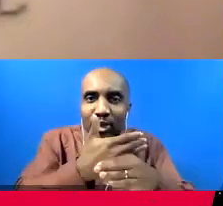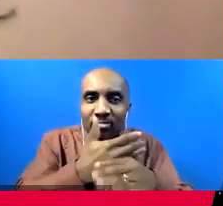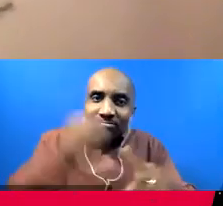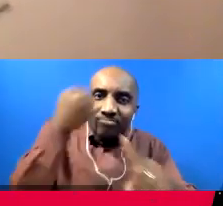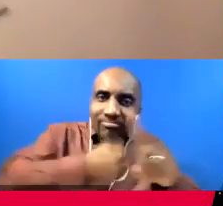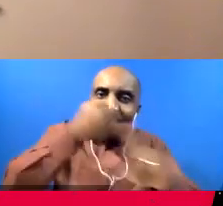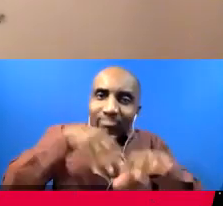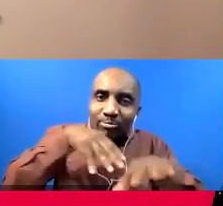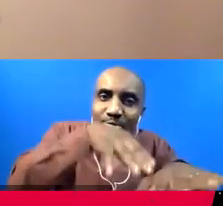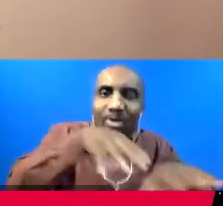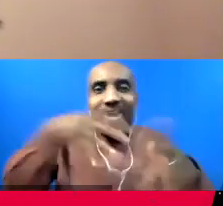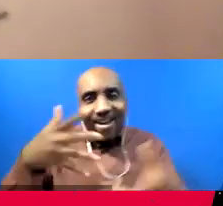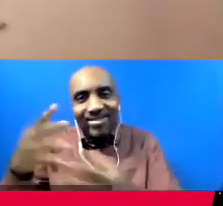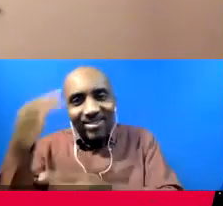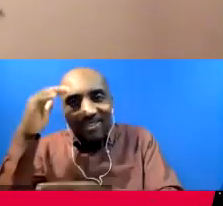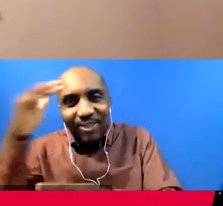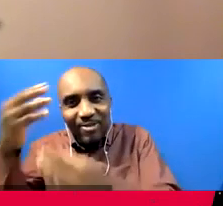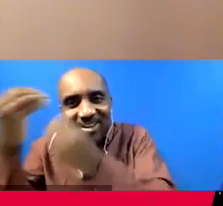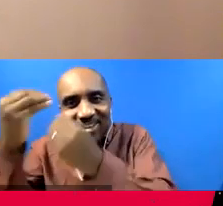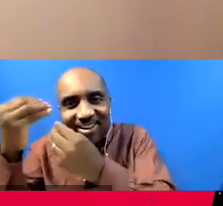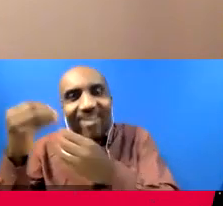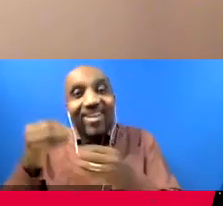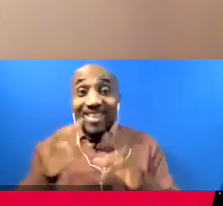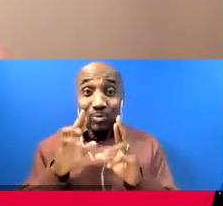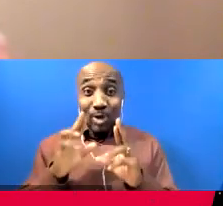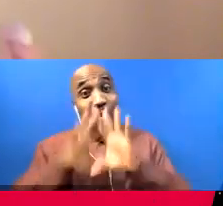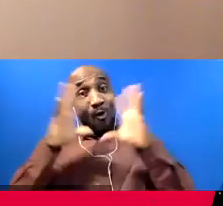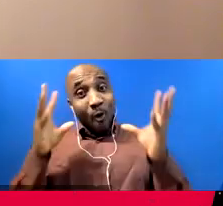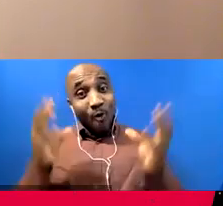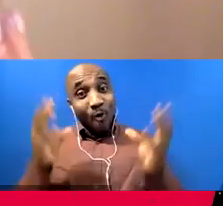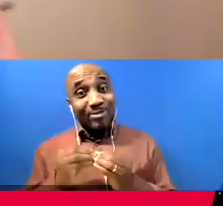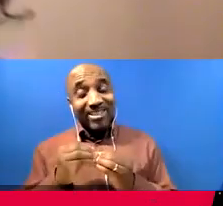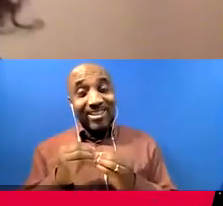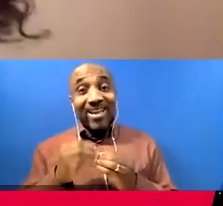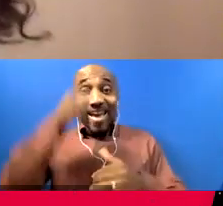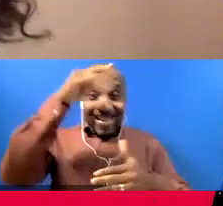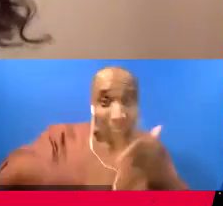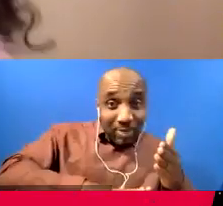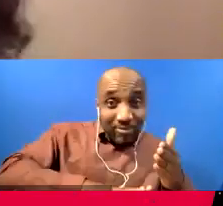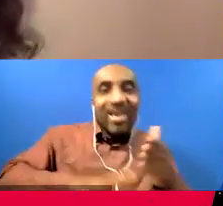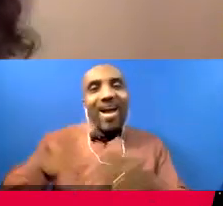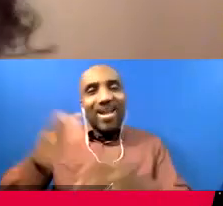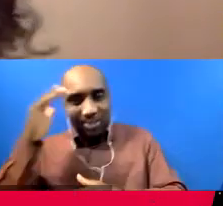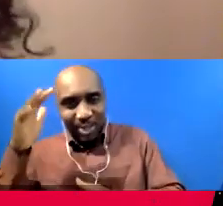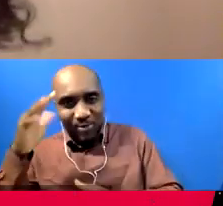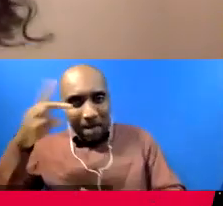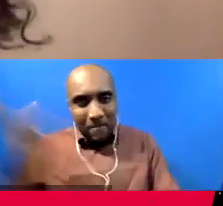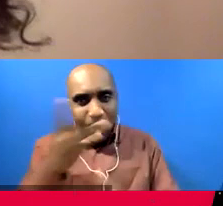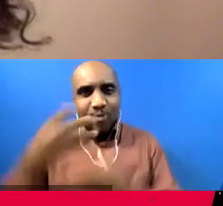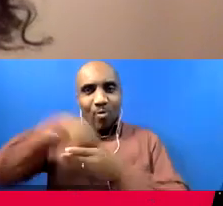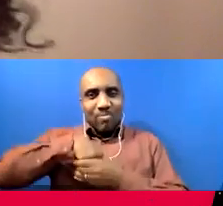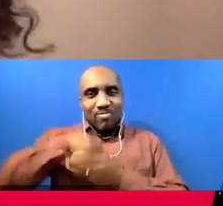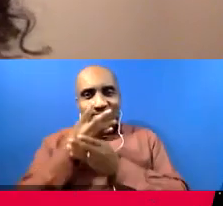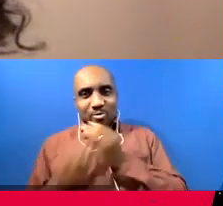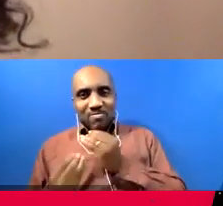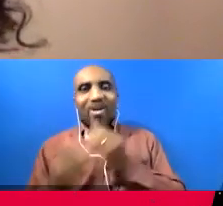education, right? And that's ultimately, hopefully, how one can really have a well-rounded knowledge of a